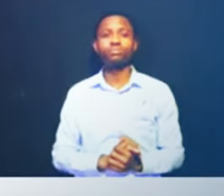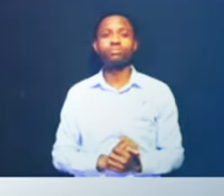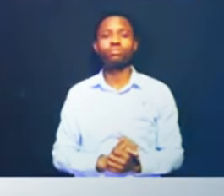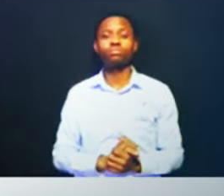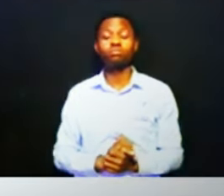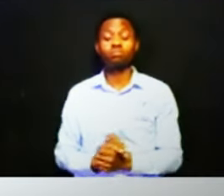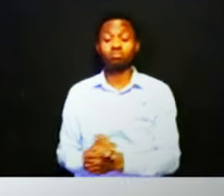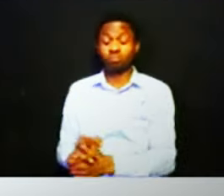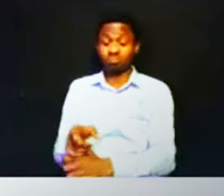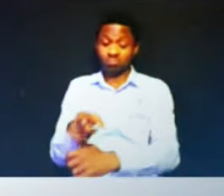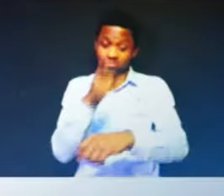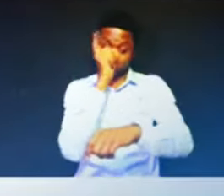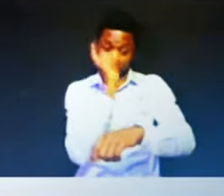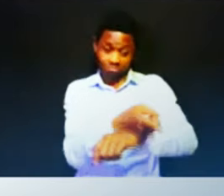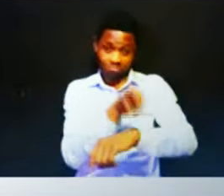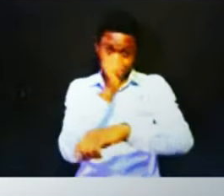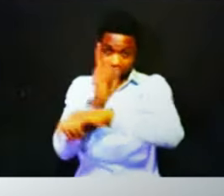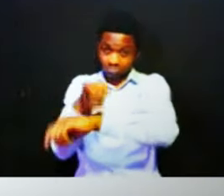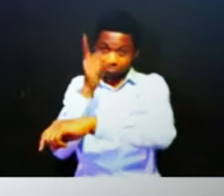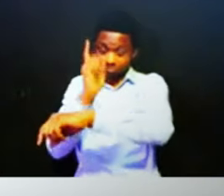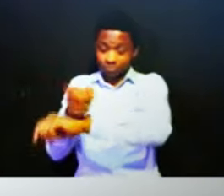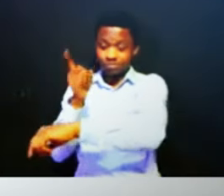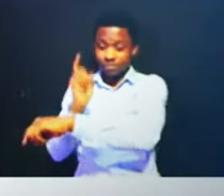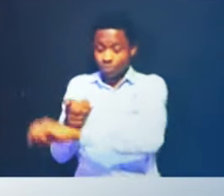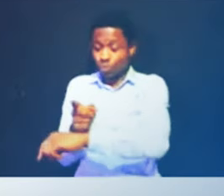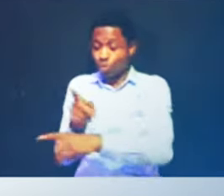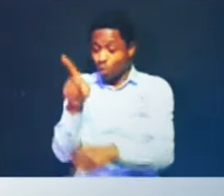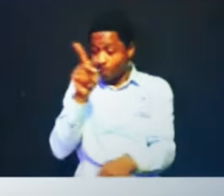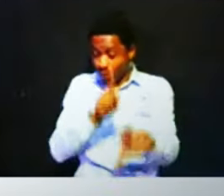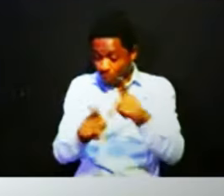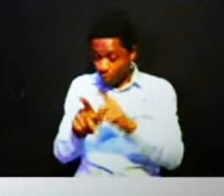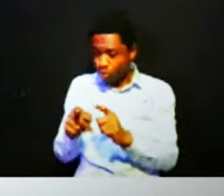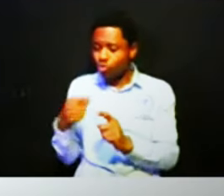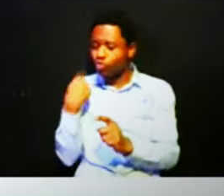anyone through whom offense come.